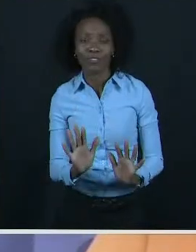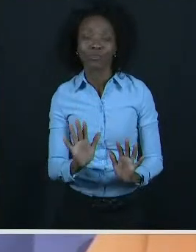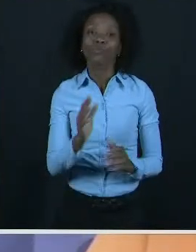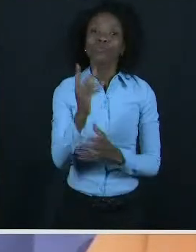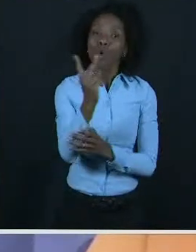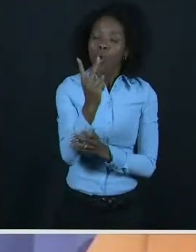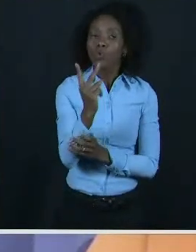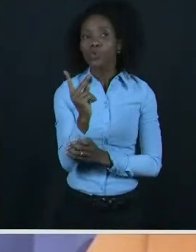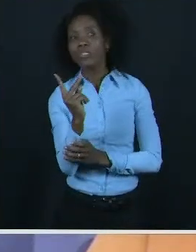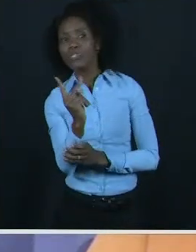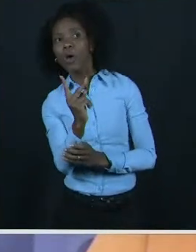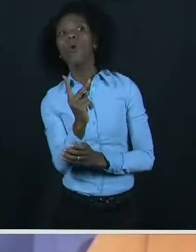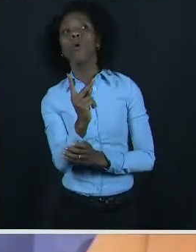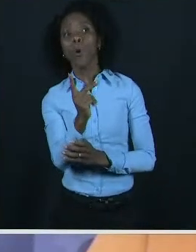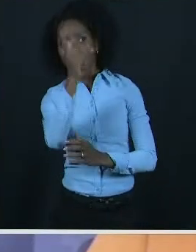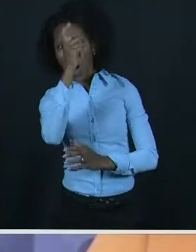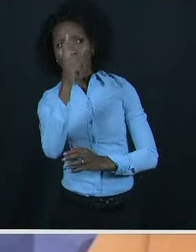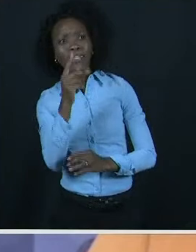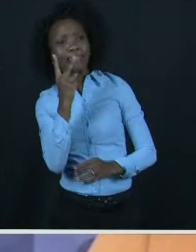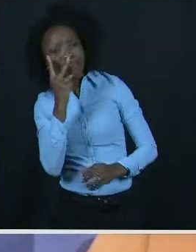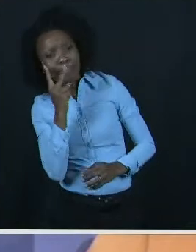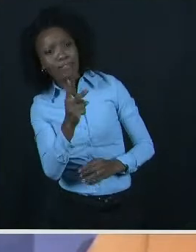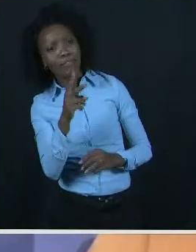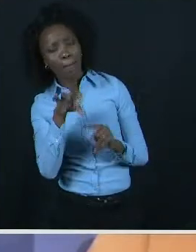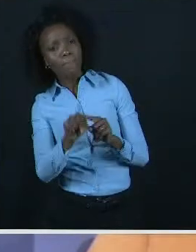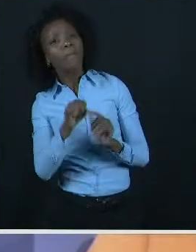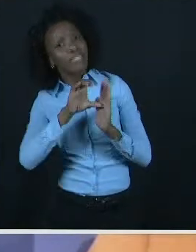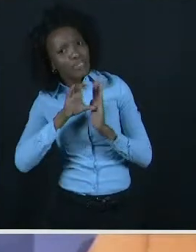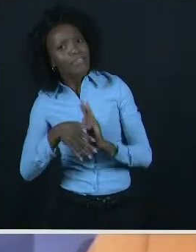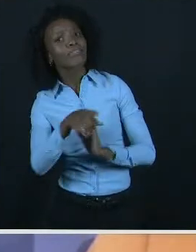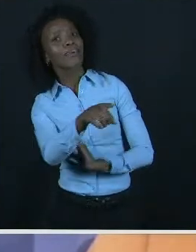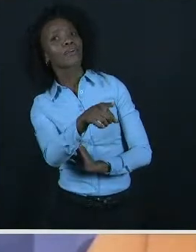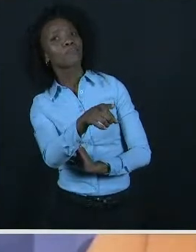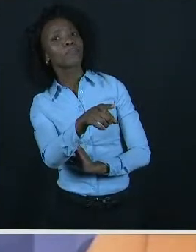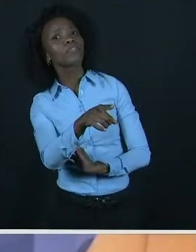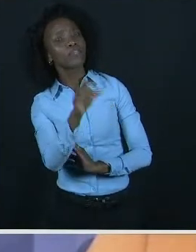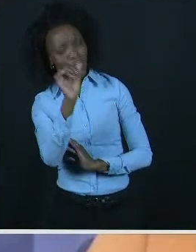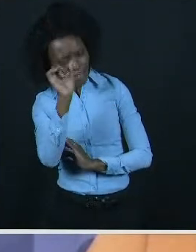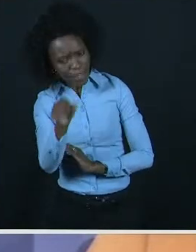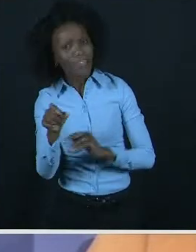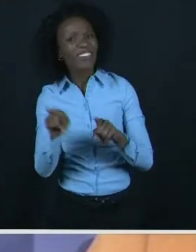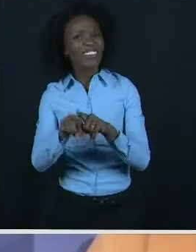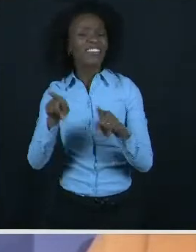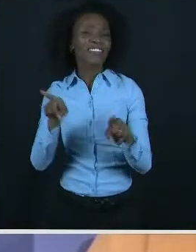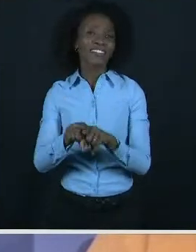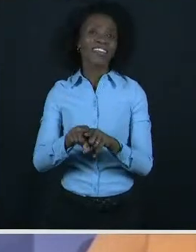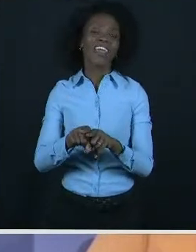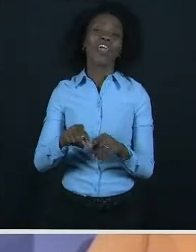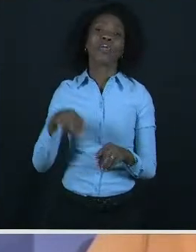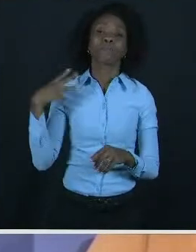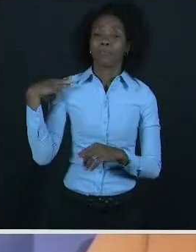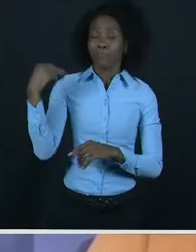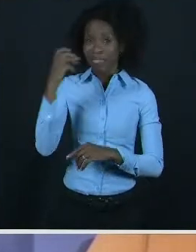also be seen and recognized as a disability, as Minister Mkwana Mashabane